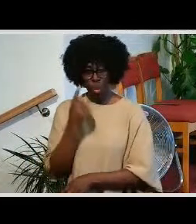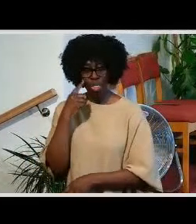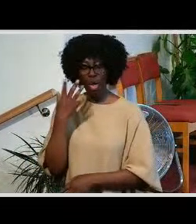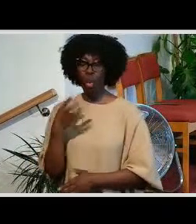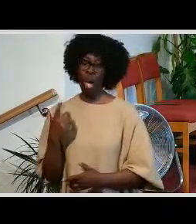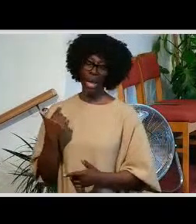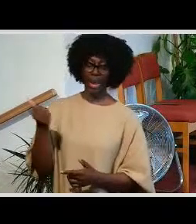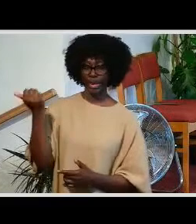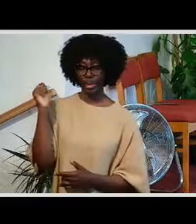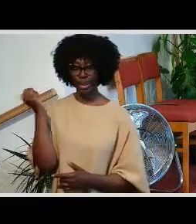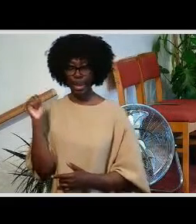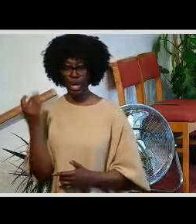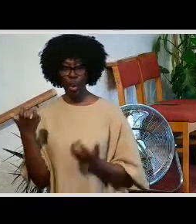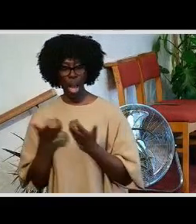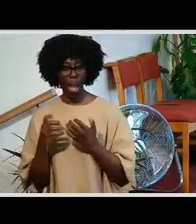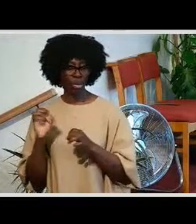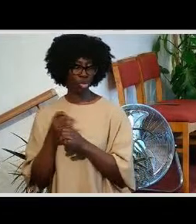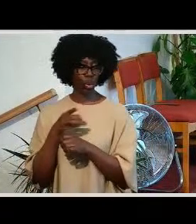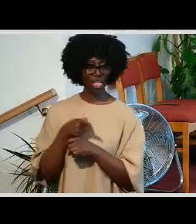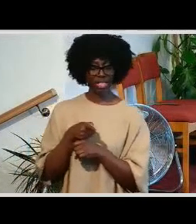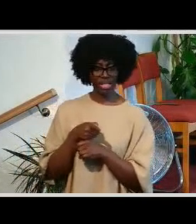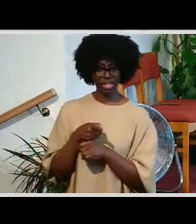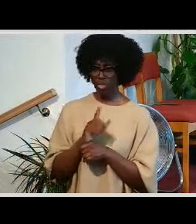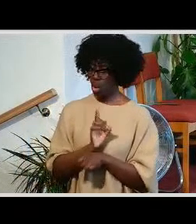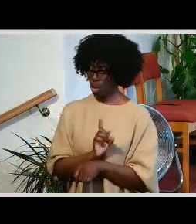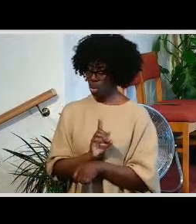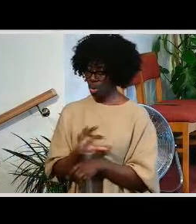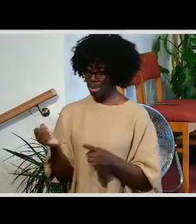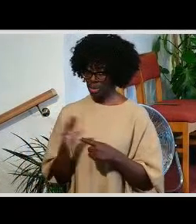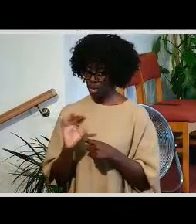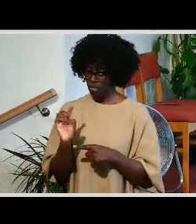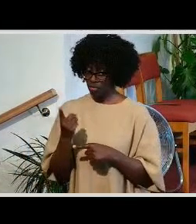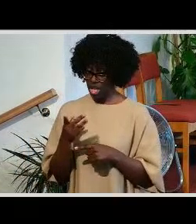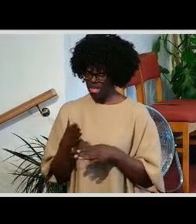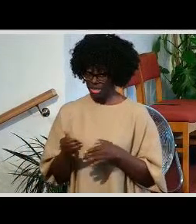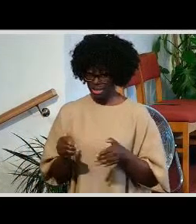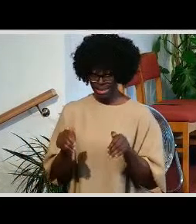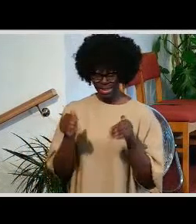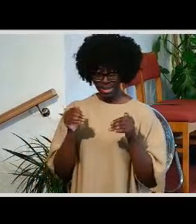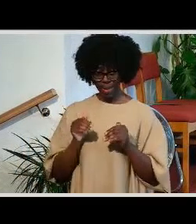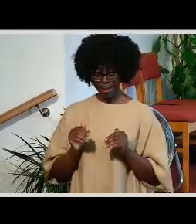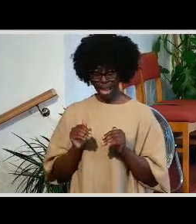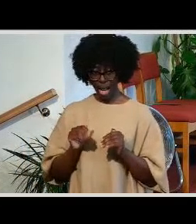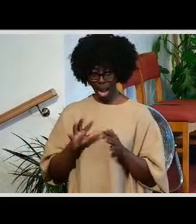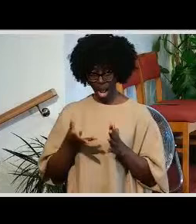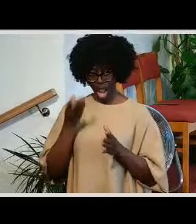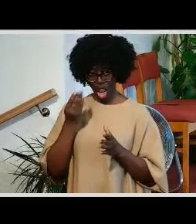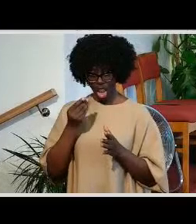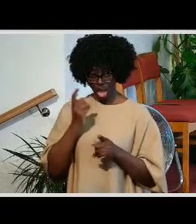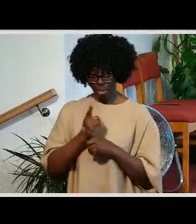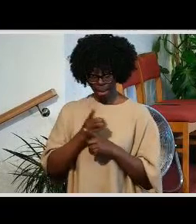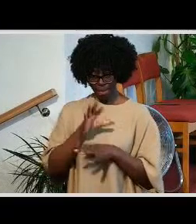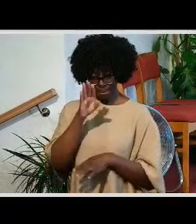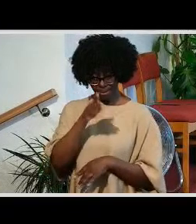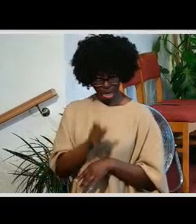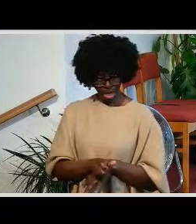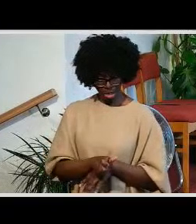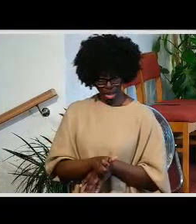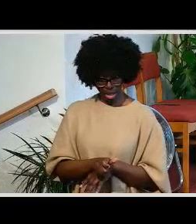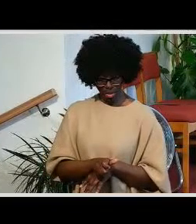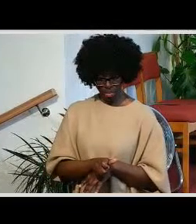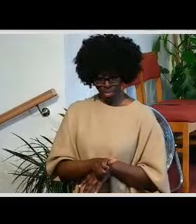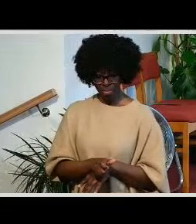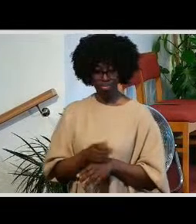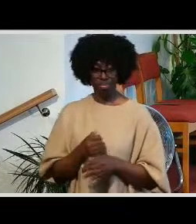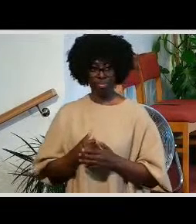you're going to do things, learn about that person. Okay? My illustration is like this. If you have a 25-story